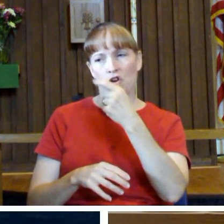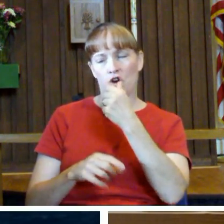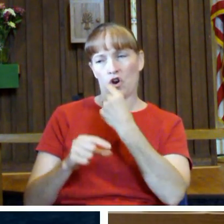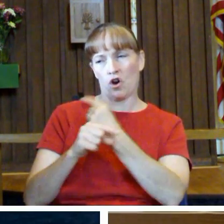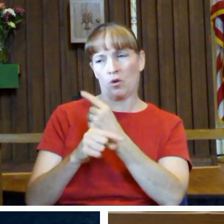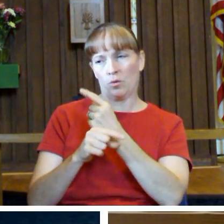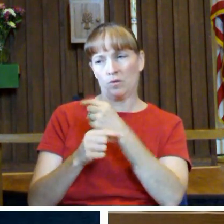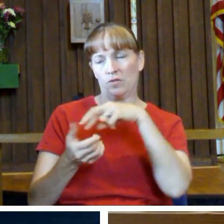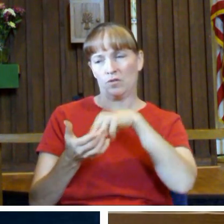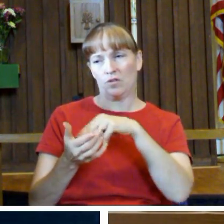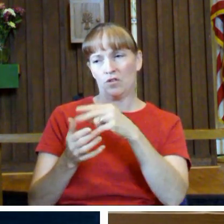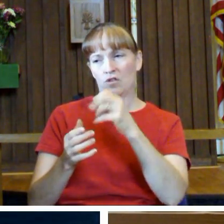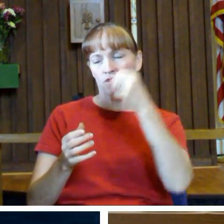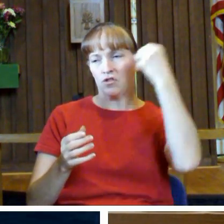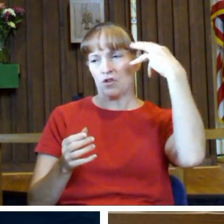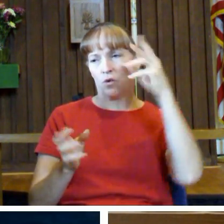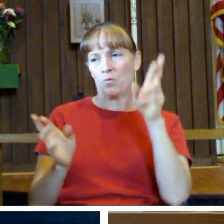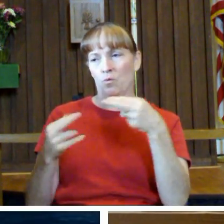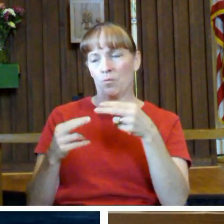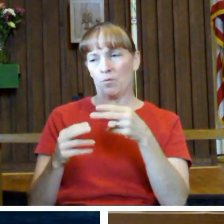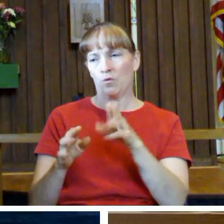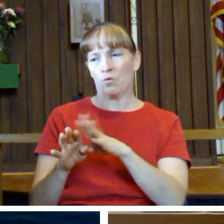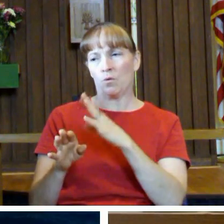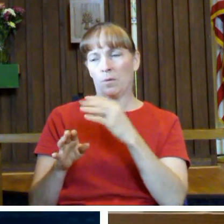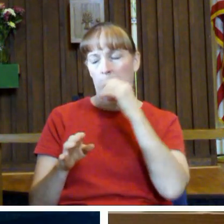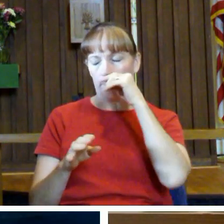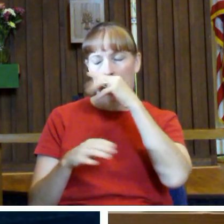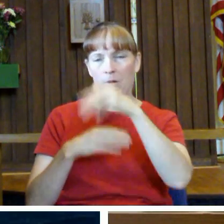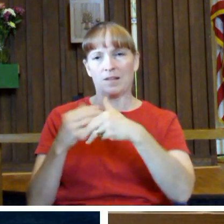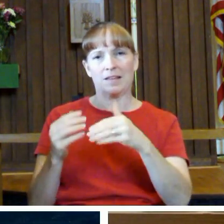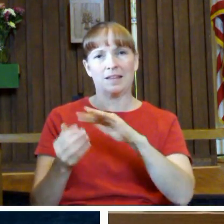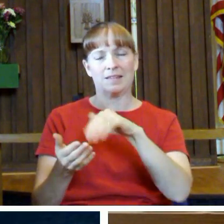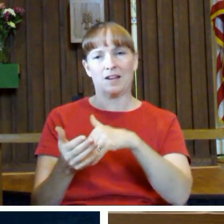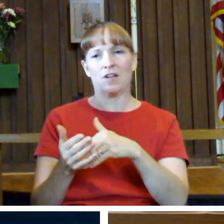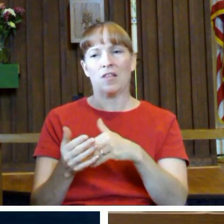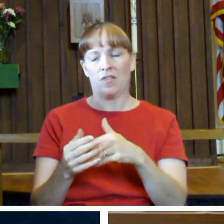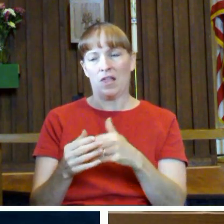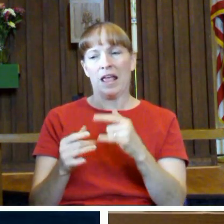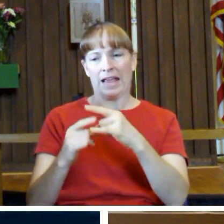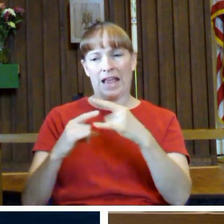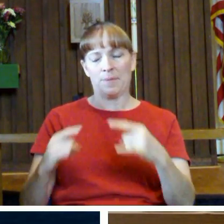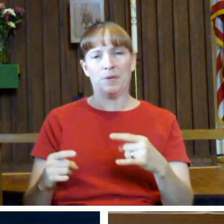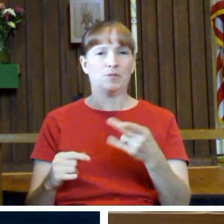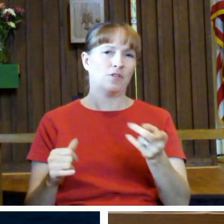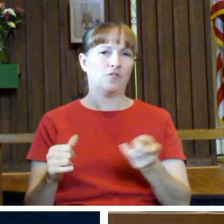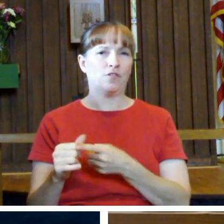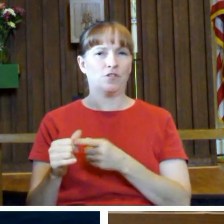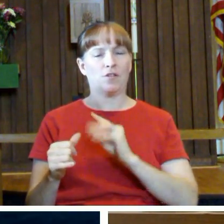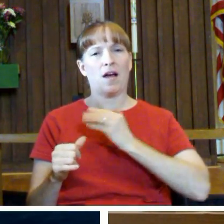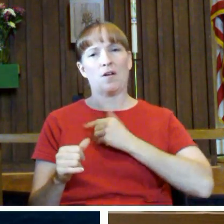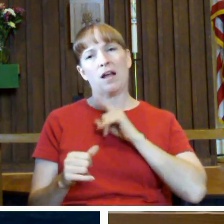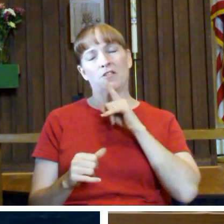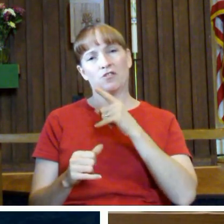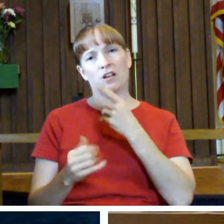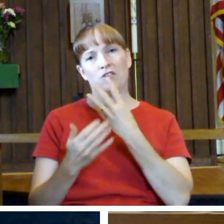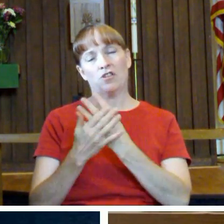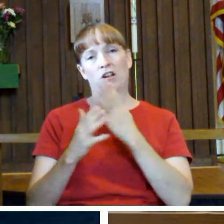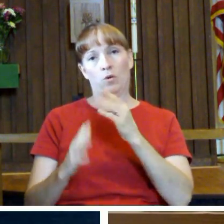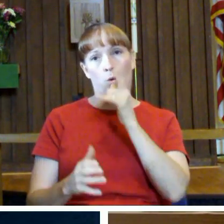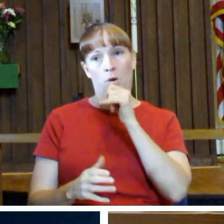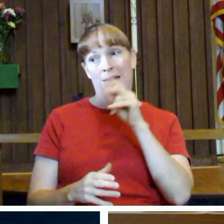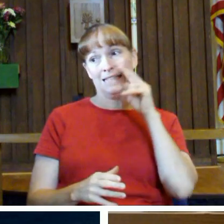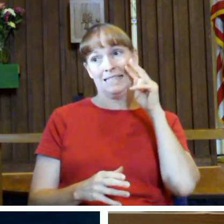stood at the shower room door in the processing center at the concentration camp. He was the first of our actual jailers that